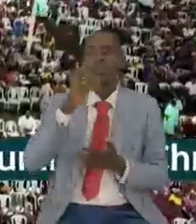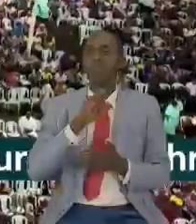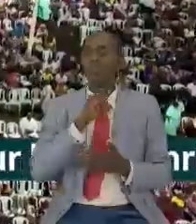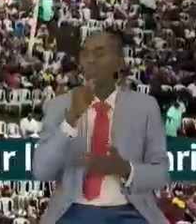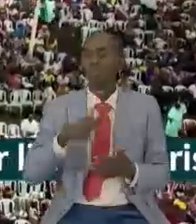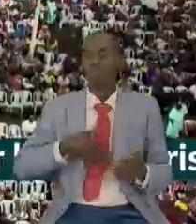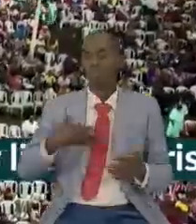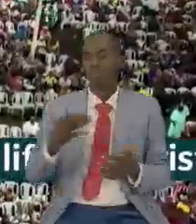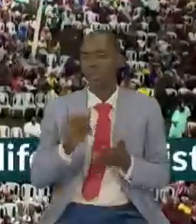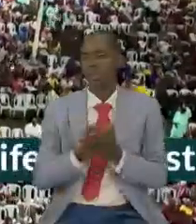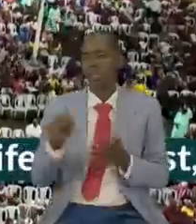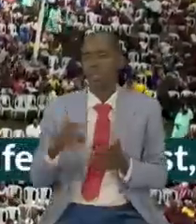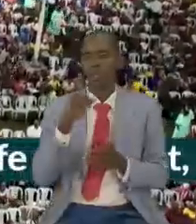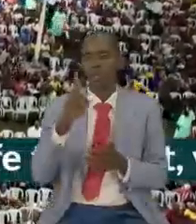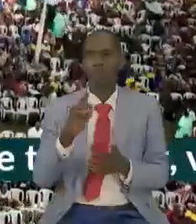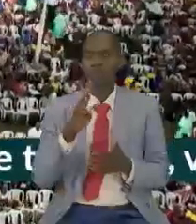for testimony.